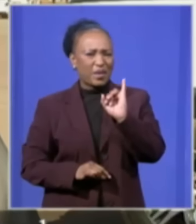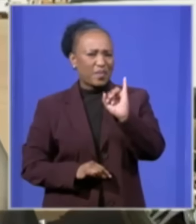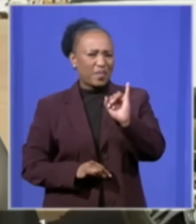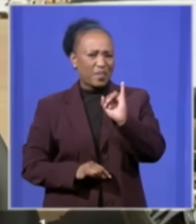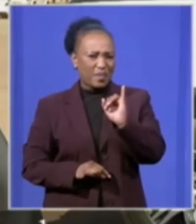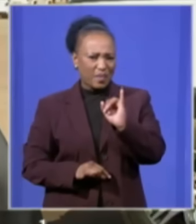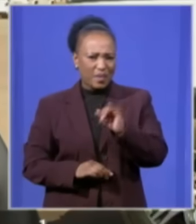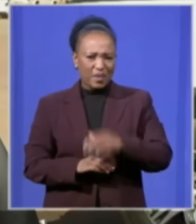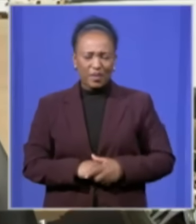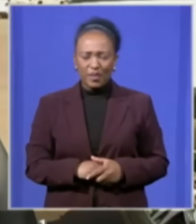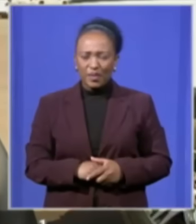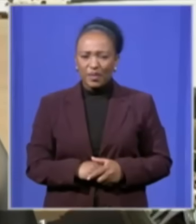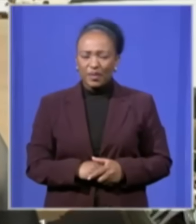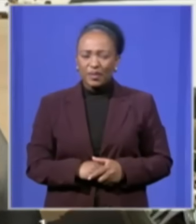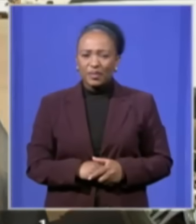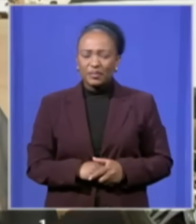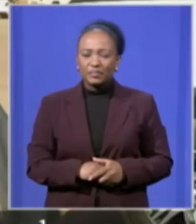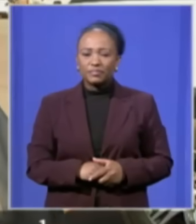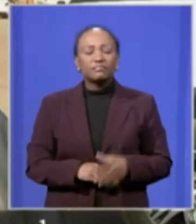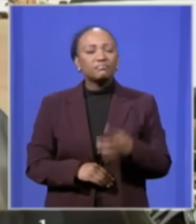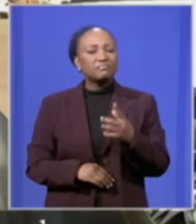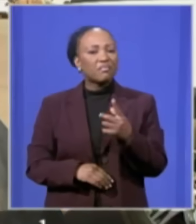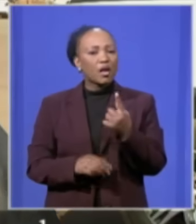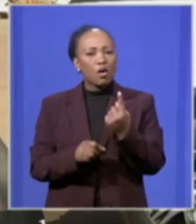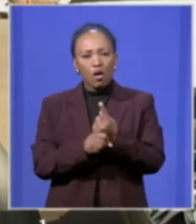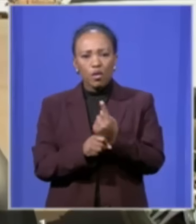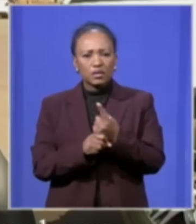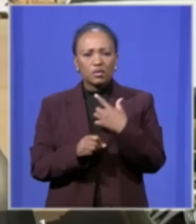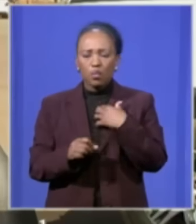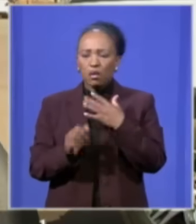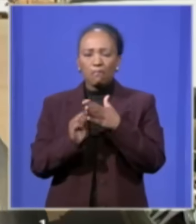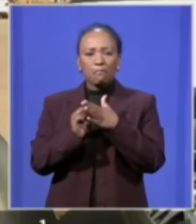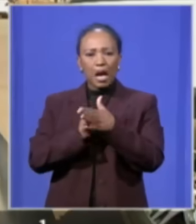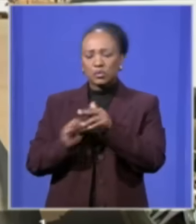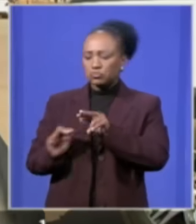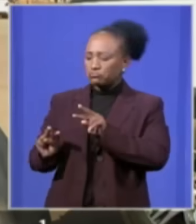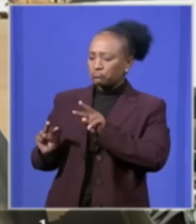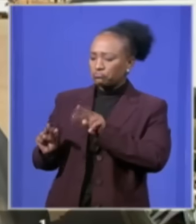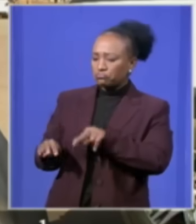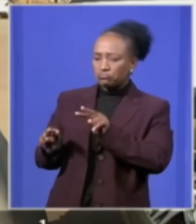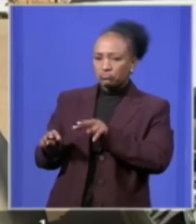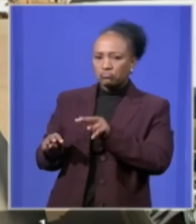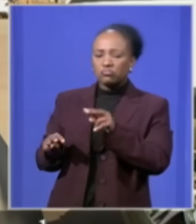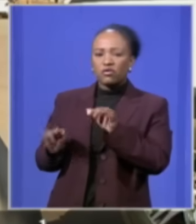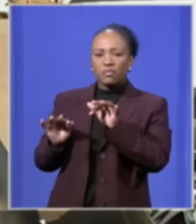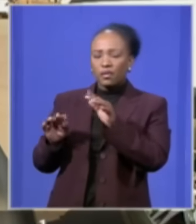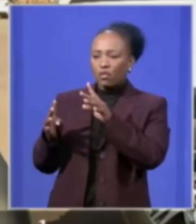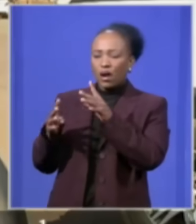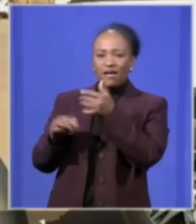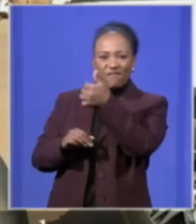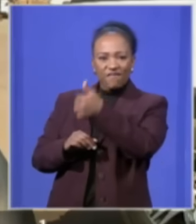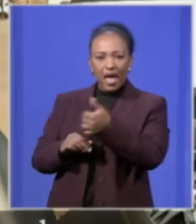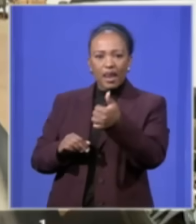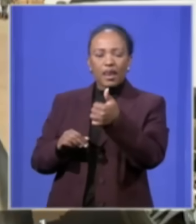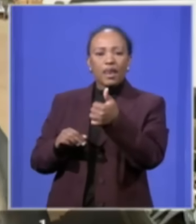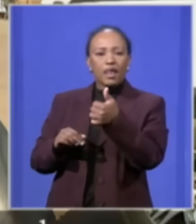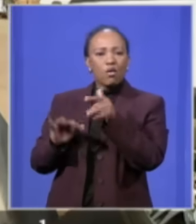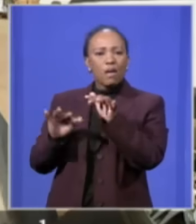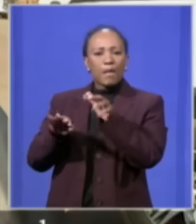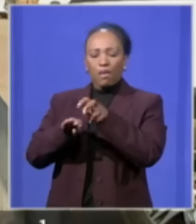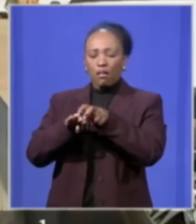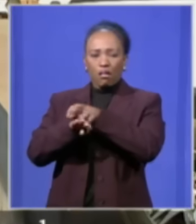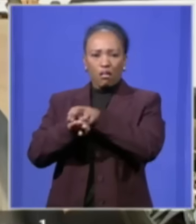gona mola re berekang gona e tla ka police station e rwele ba bagolegwa jwale mara maabane